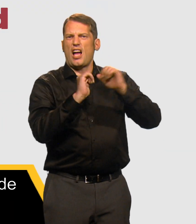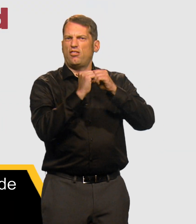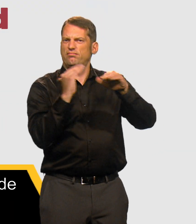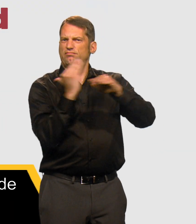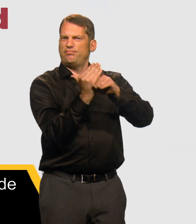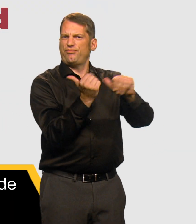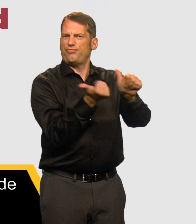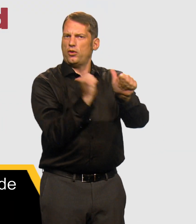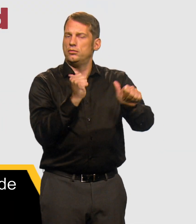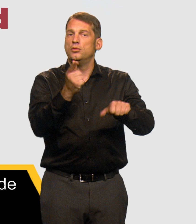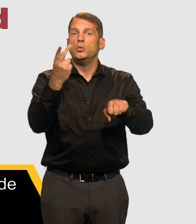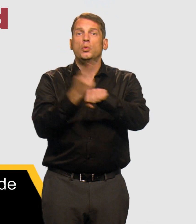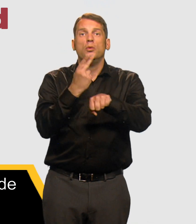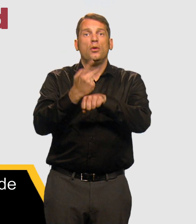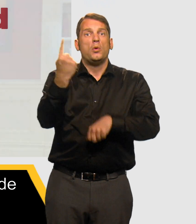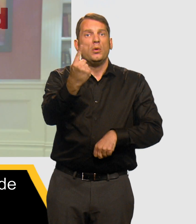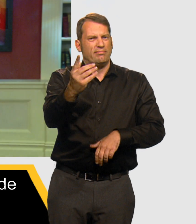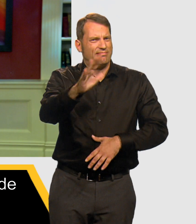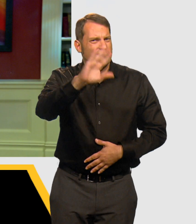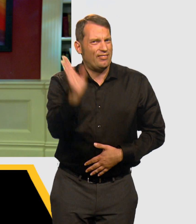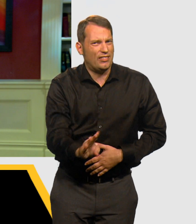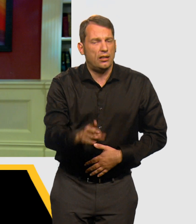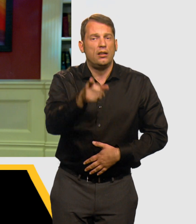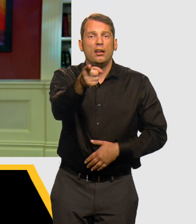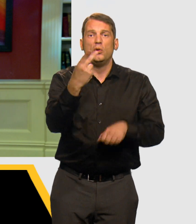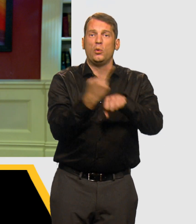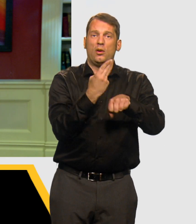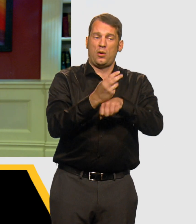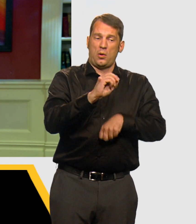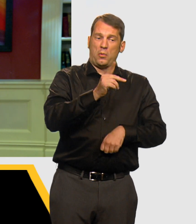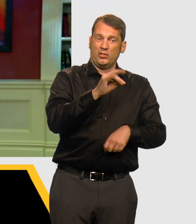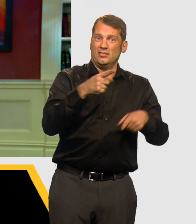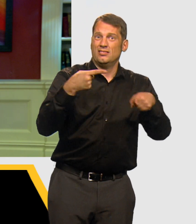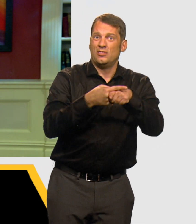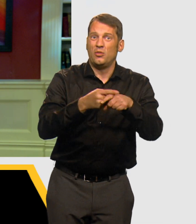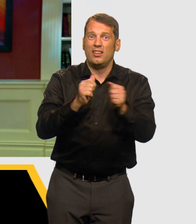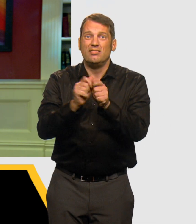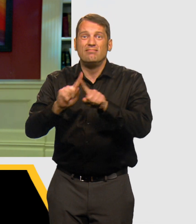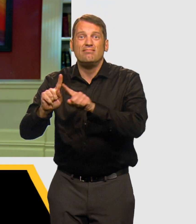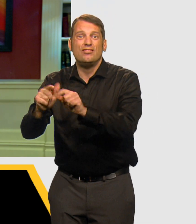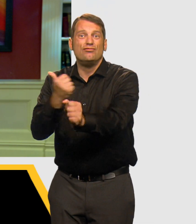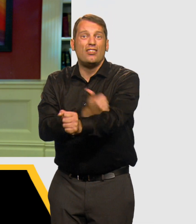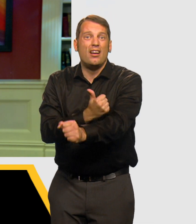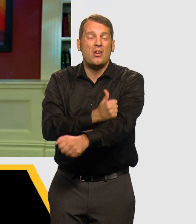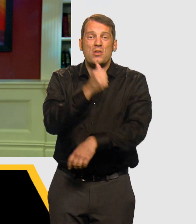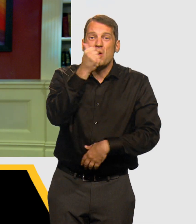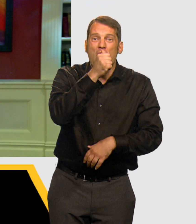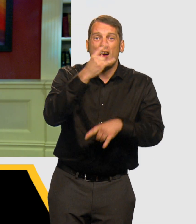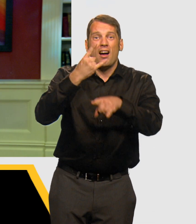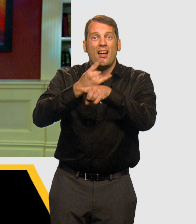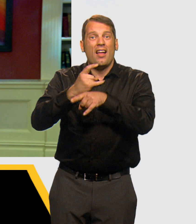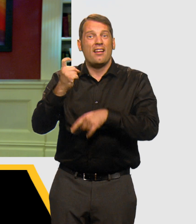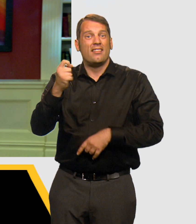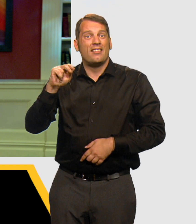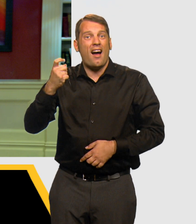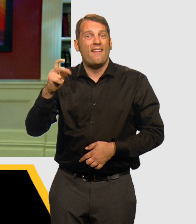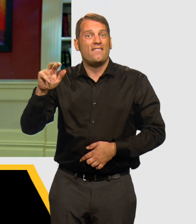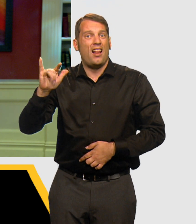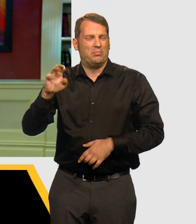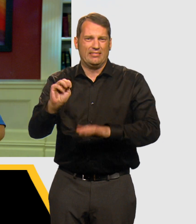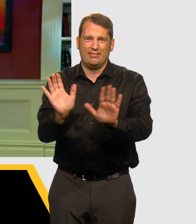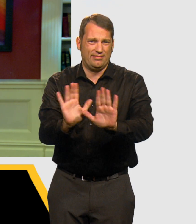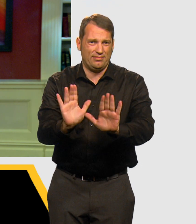How to avoid an opioid overdose. Never use alone. Try to avoid mixing other drugs with